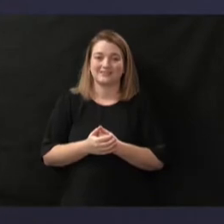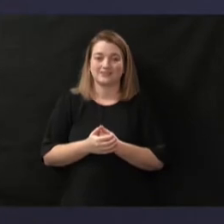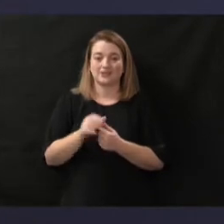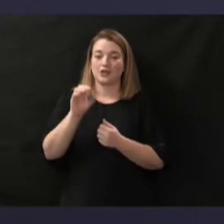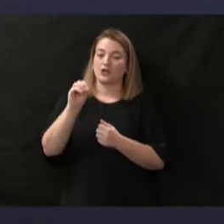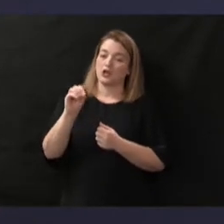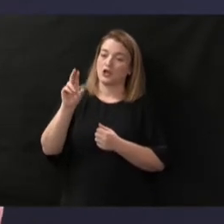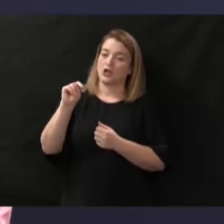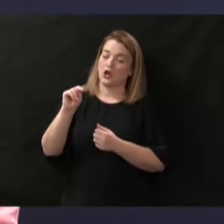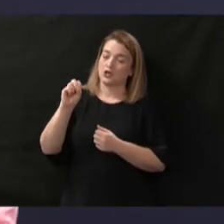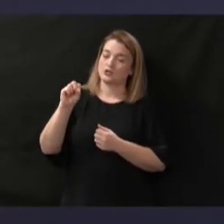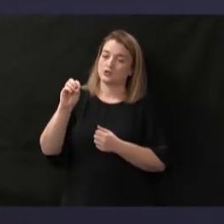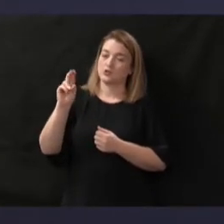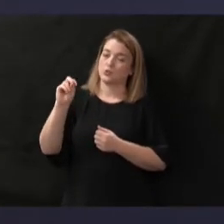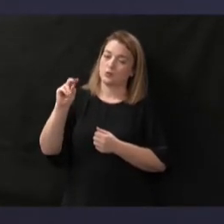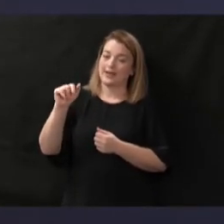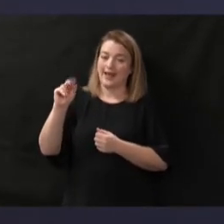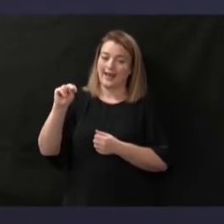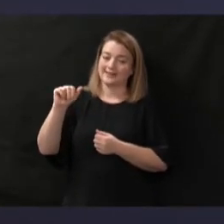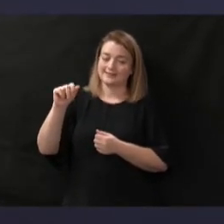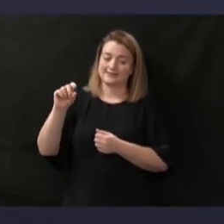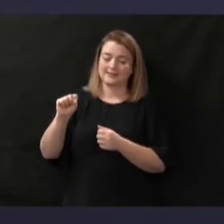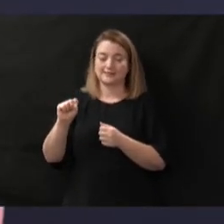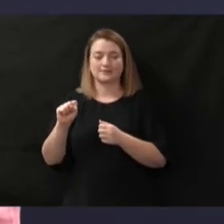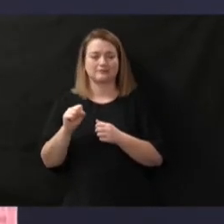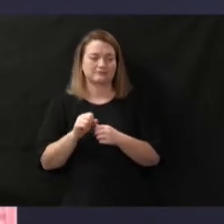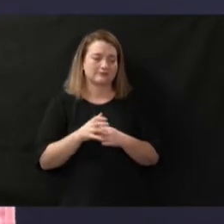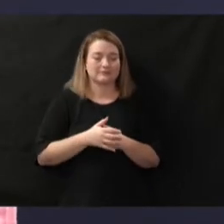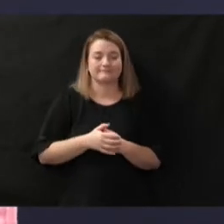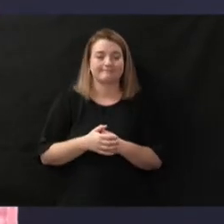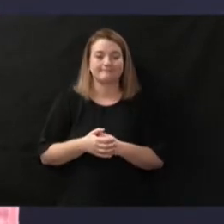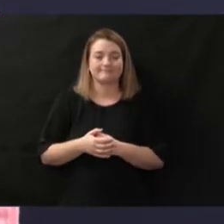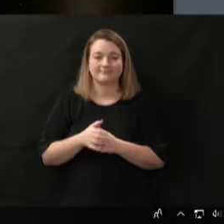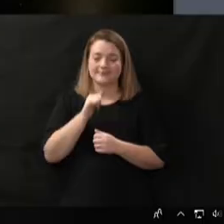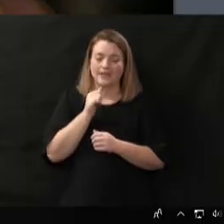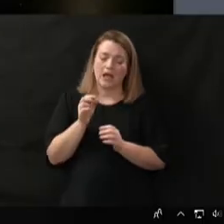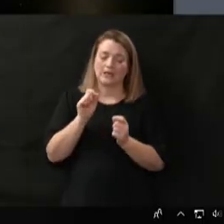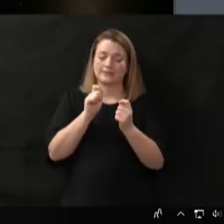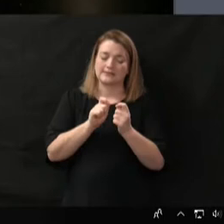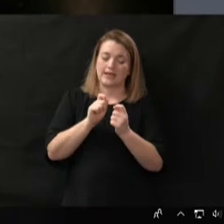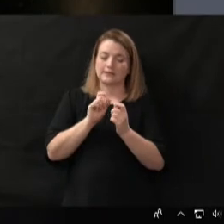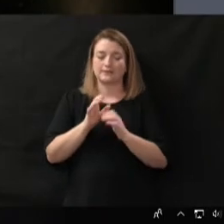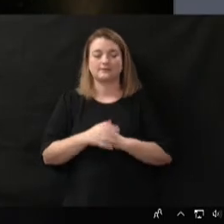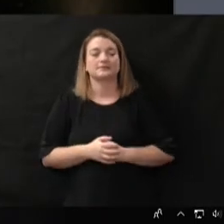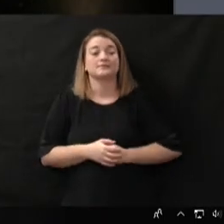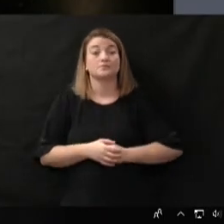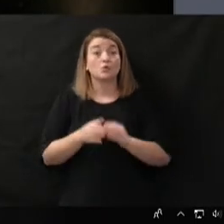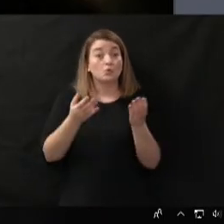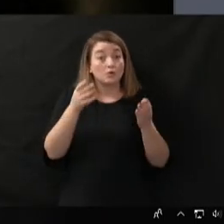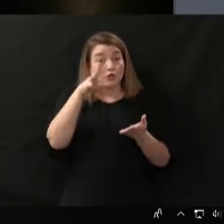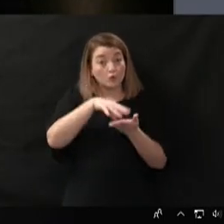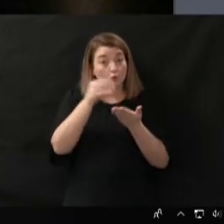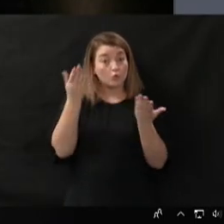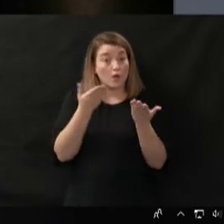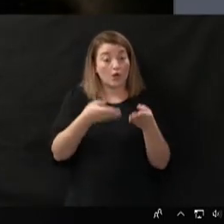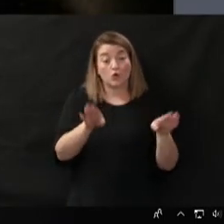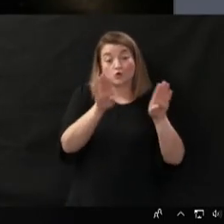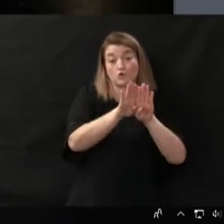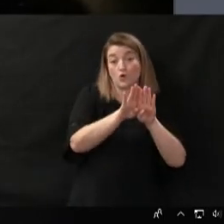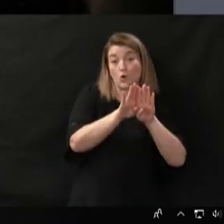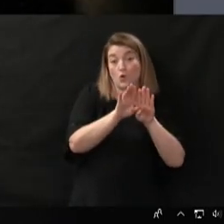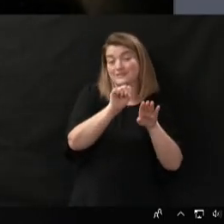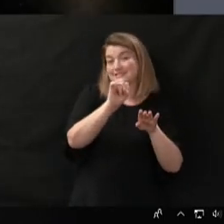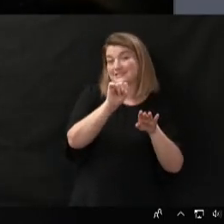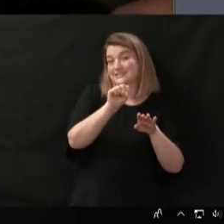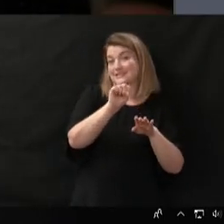consonants. I'm like, not quite, but okay. Closed syllables. We've learned about closed syllables. They have one vowel, and what's going to be at